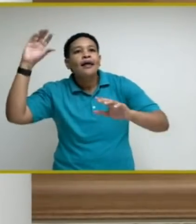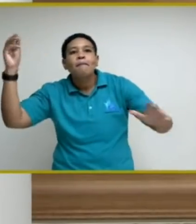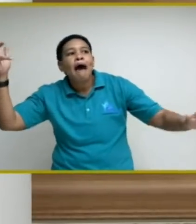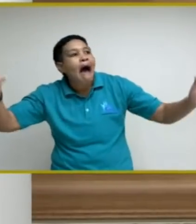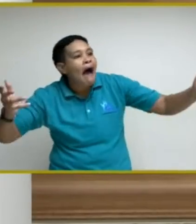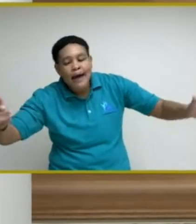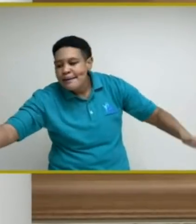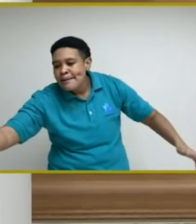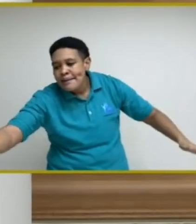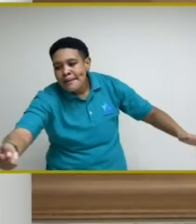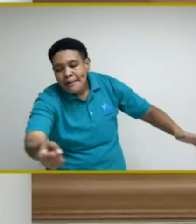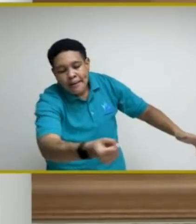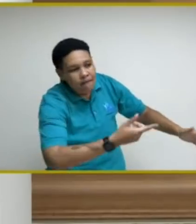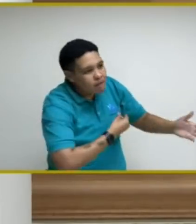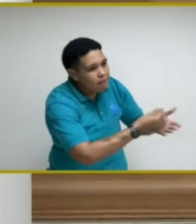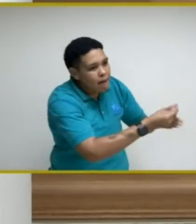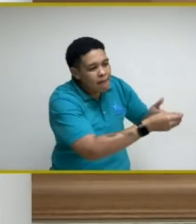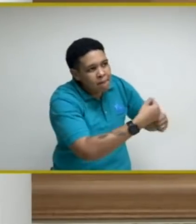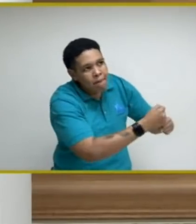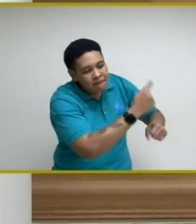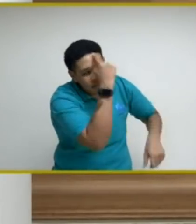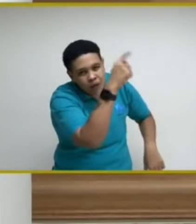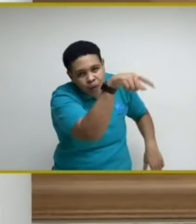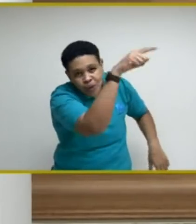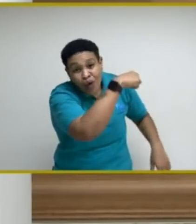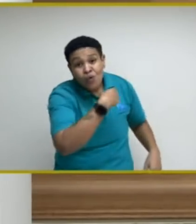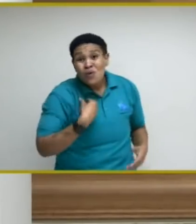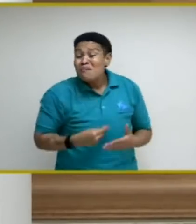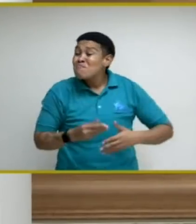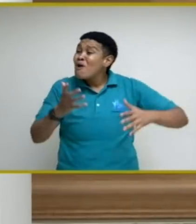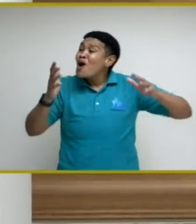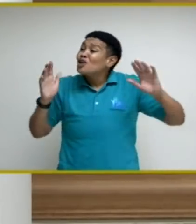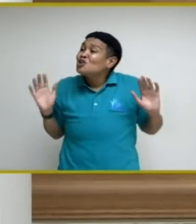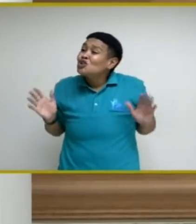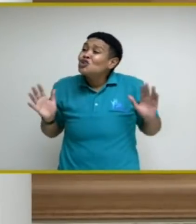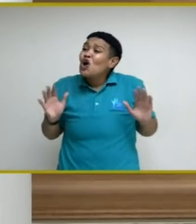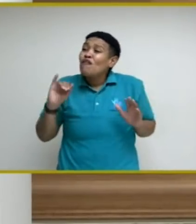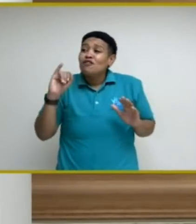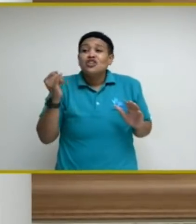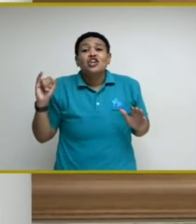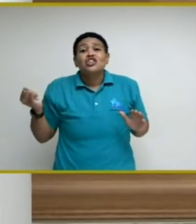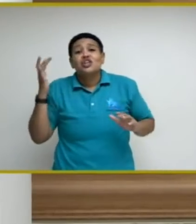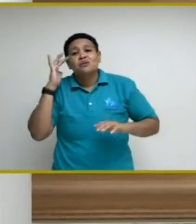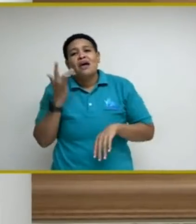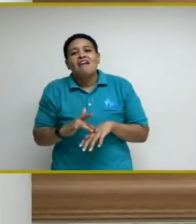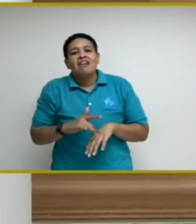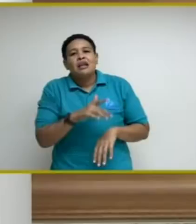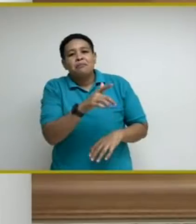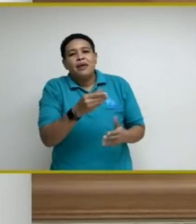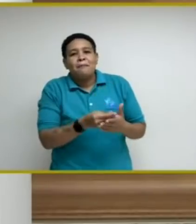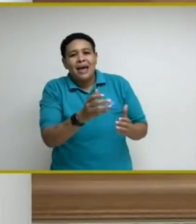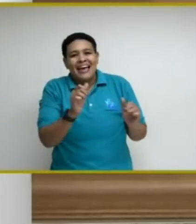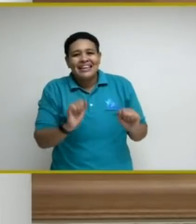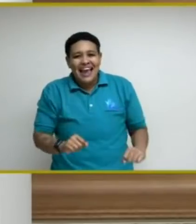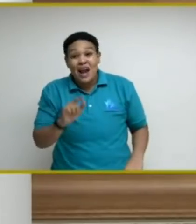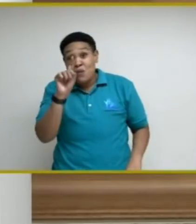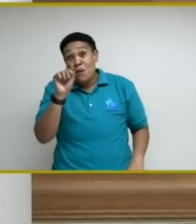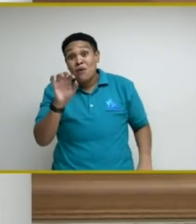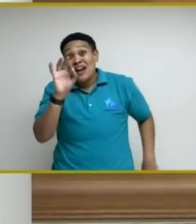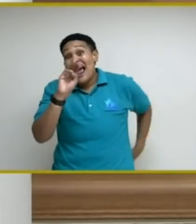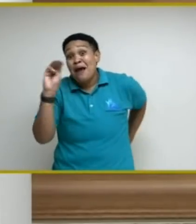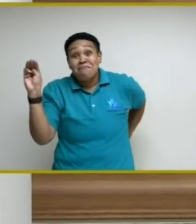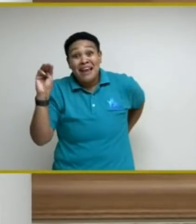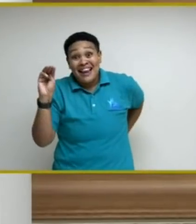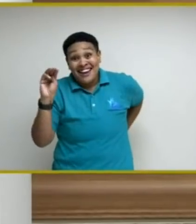We have bought quite a number of Johnson & Johnson because it was available to be purchased. 1.9 million